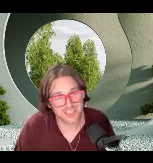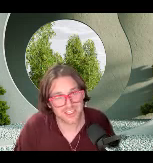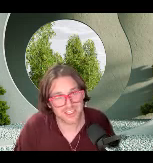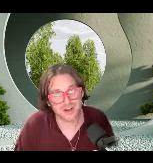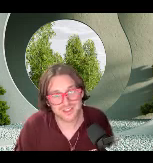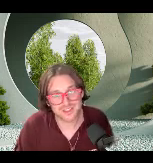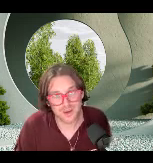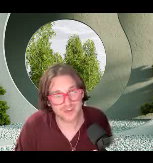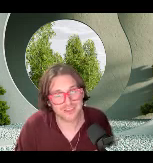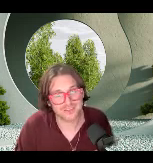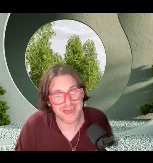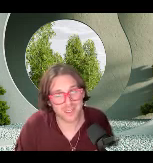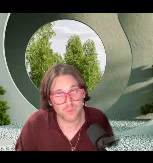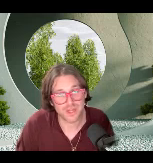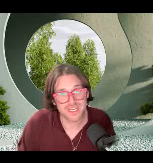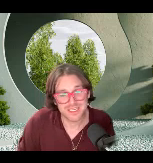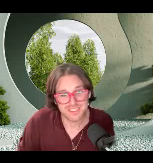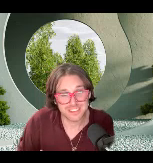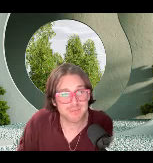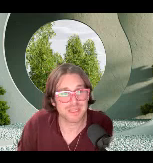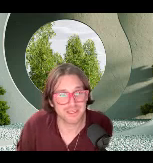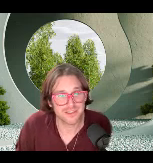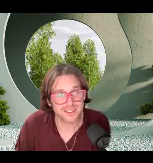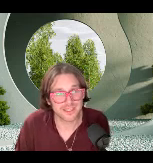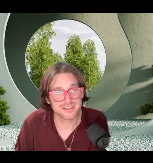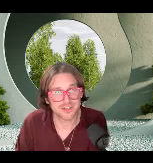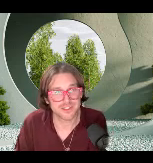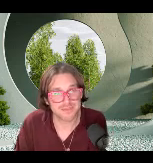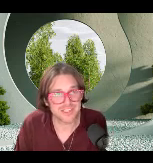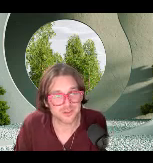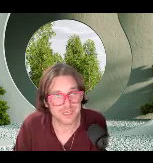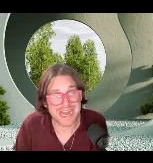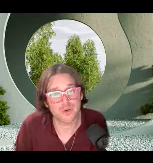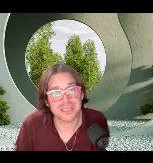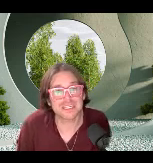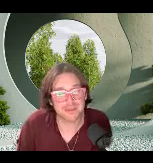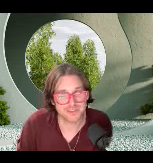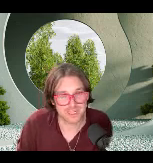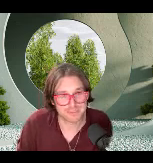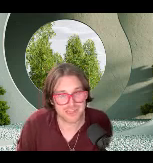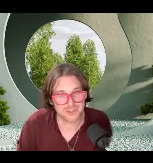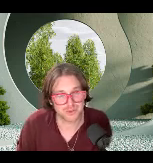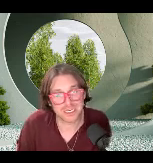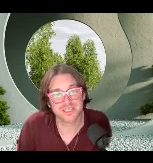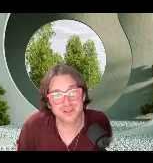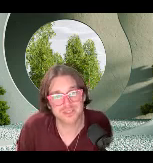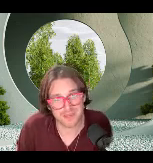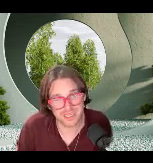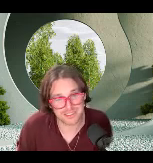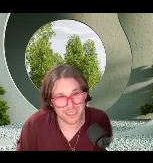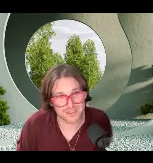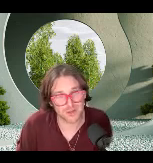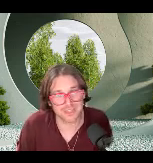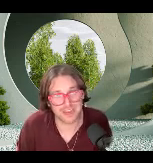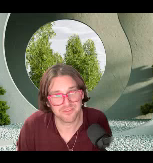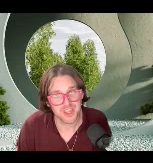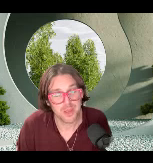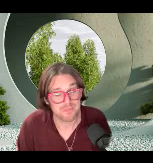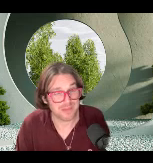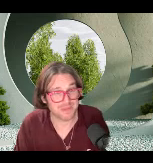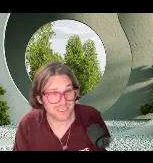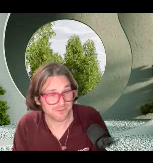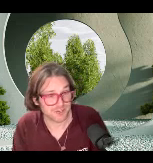representation of knowledge, that we are also honoring the fact that what Timmy considers mastery and how he demonstrates mastery in his own space, on his